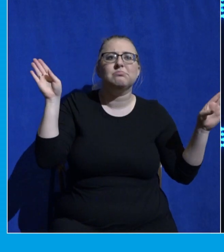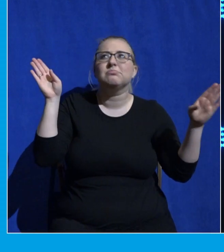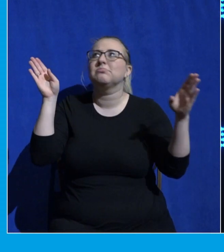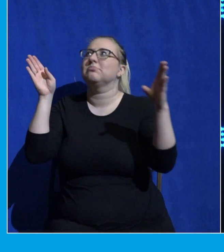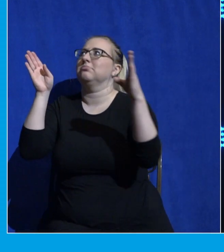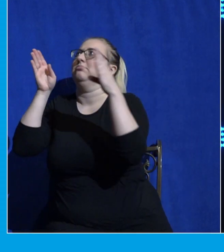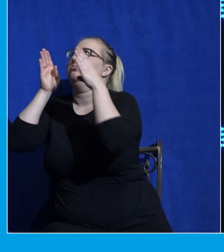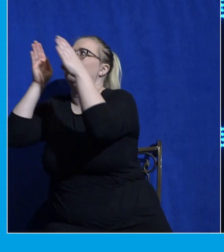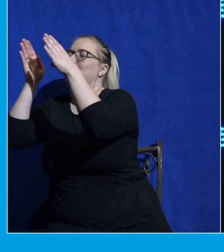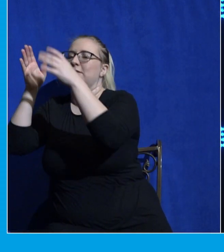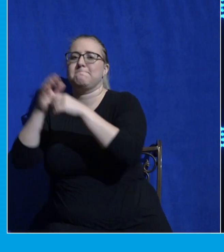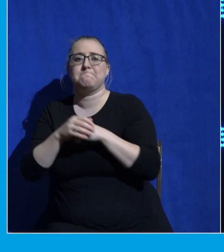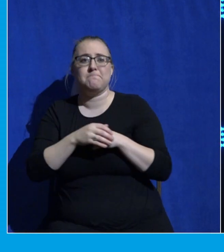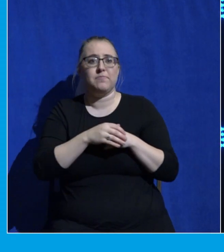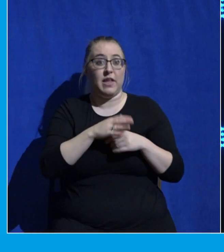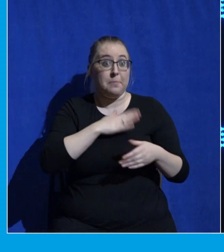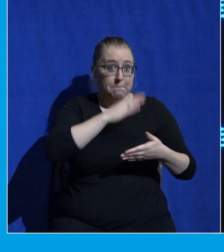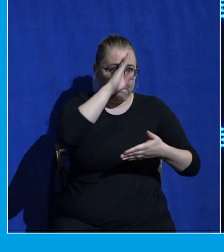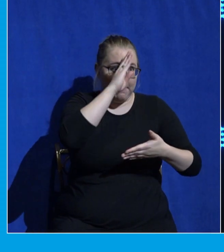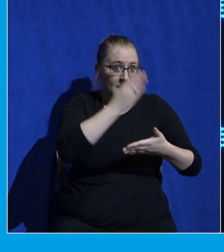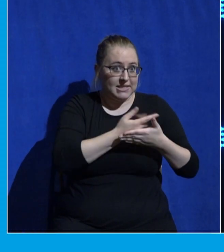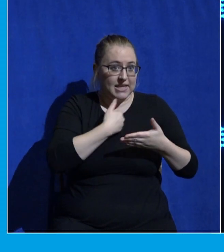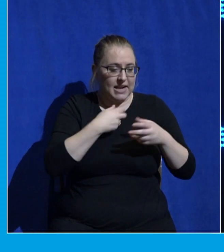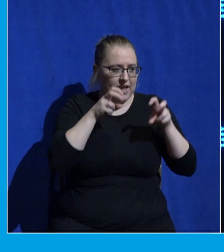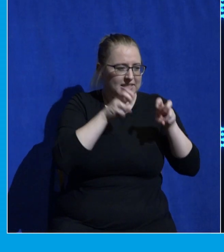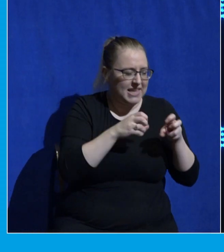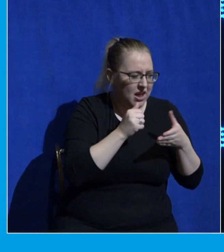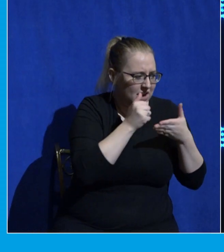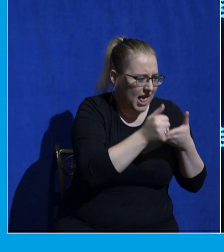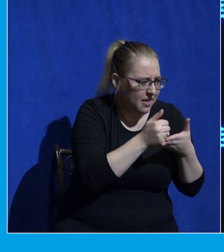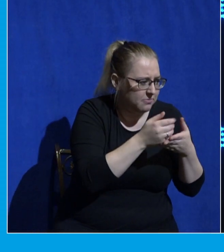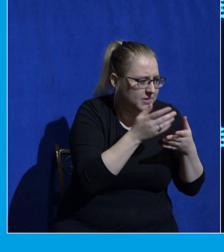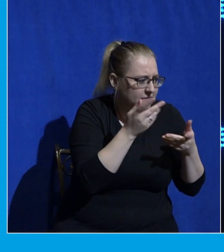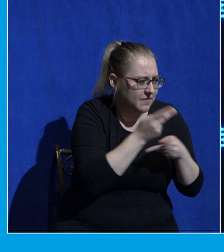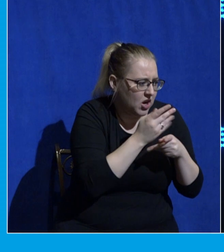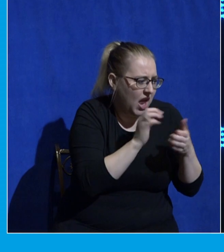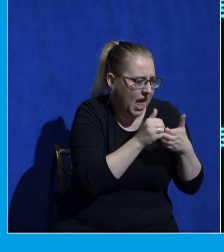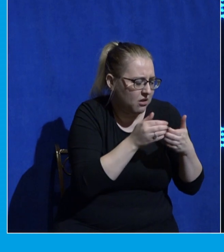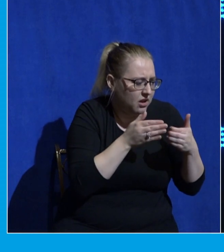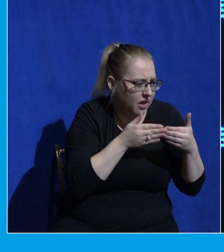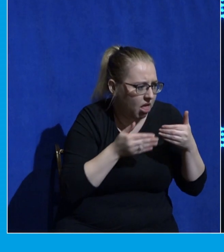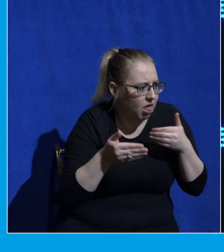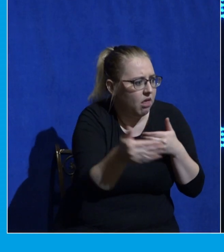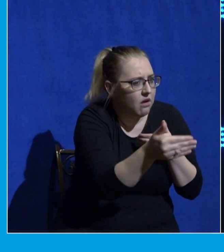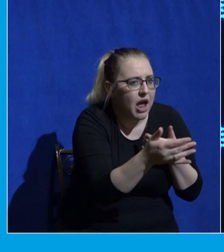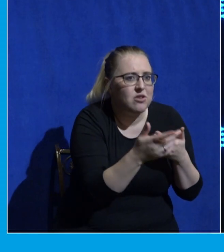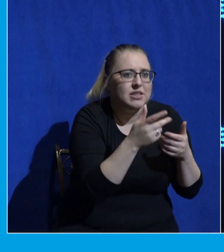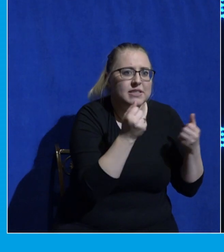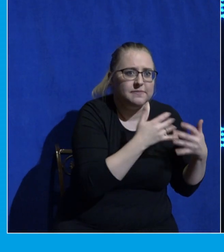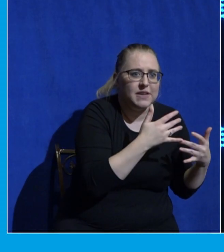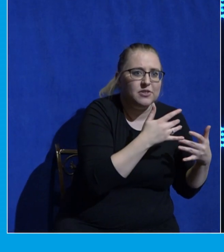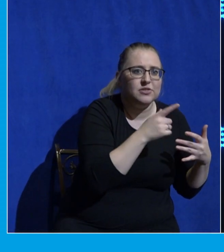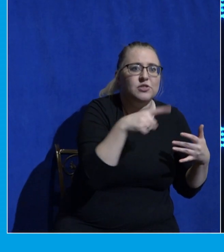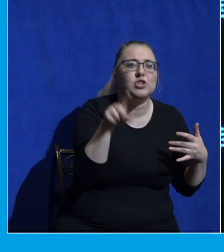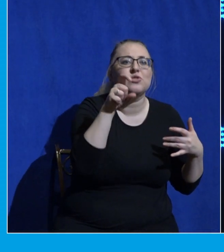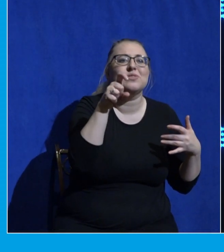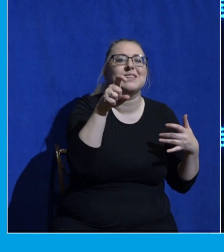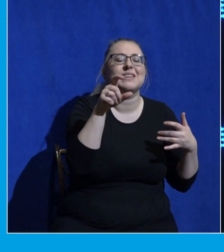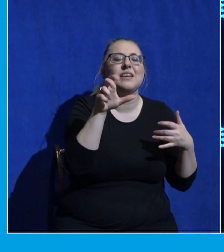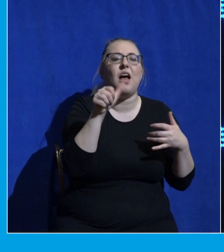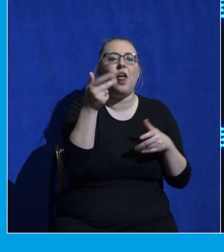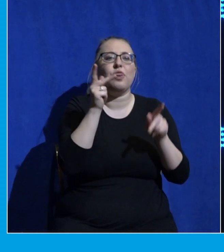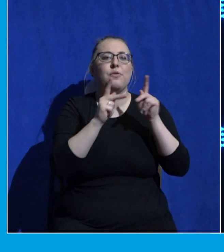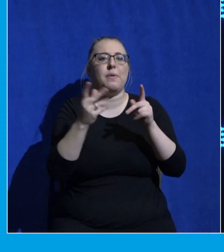tried to direct his attention beyond his fears. You need people in your life like that. The local church is one of